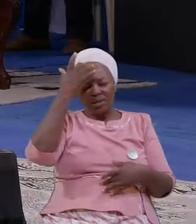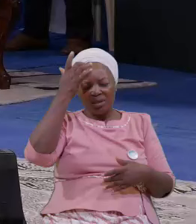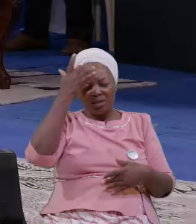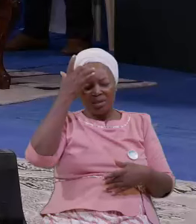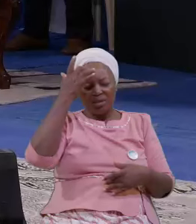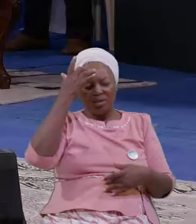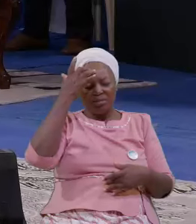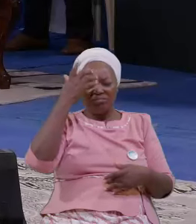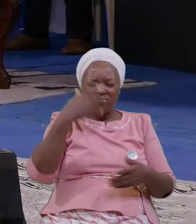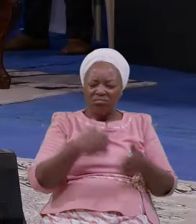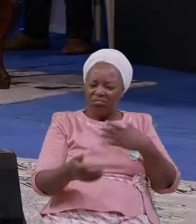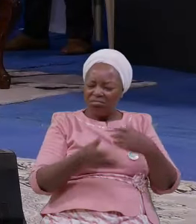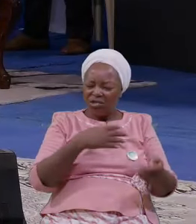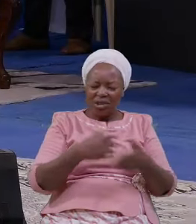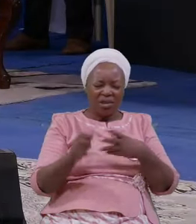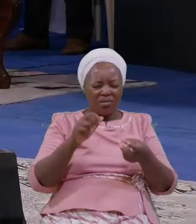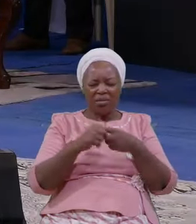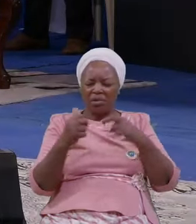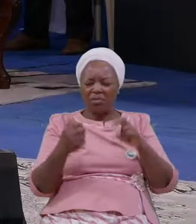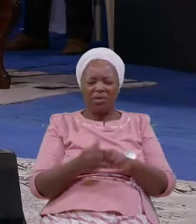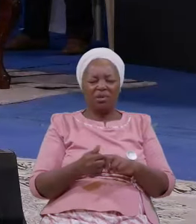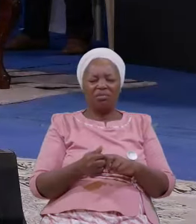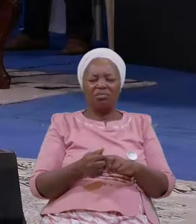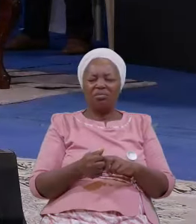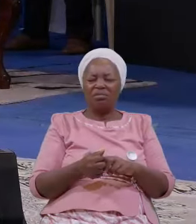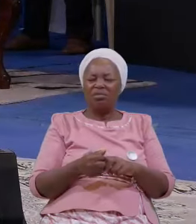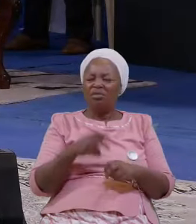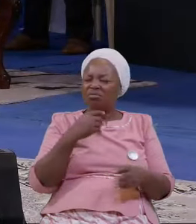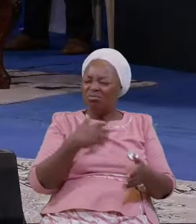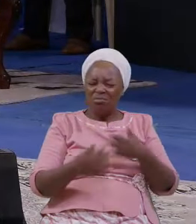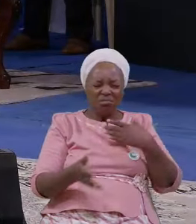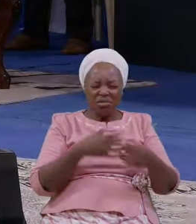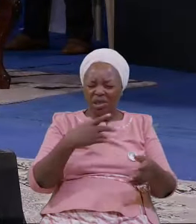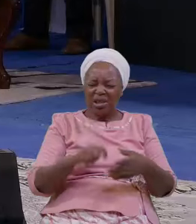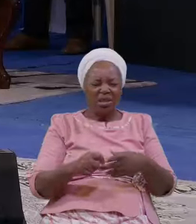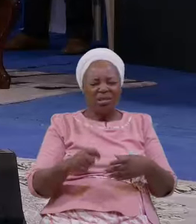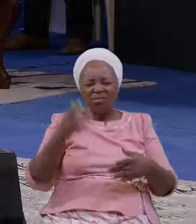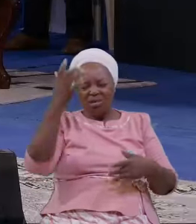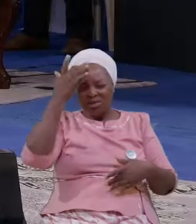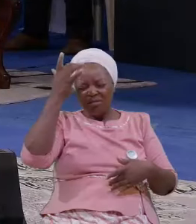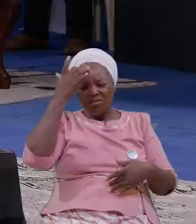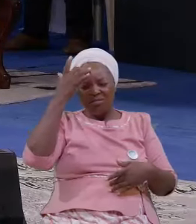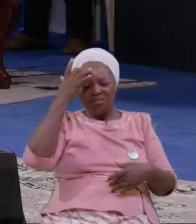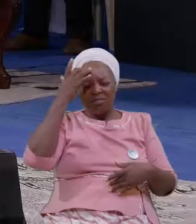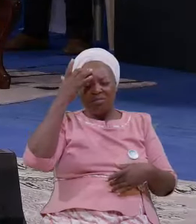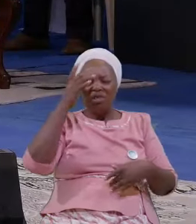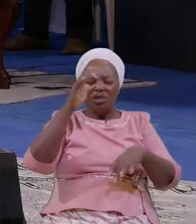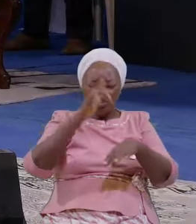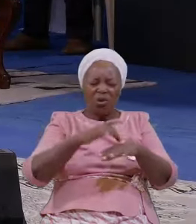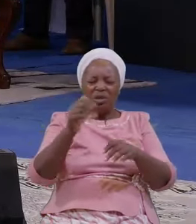whatever the sickness, whatever the disease, touch